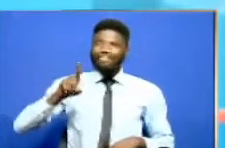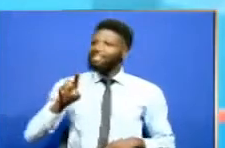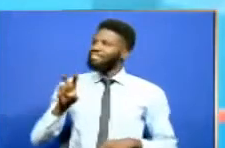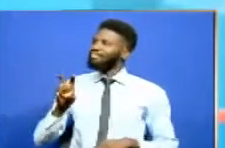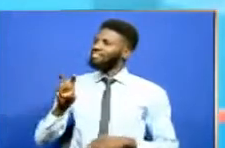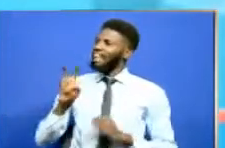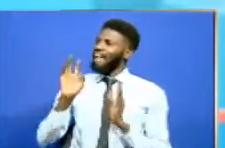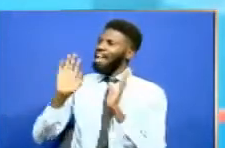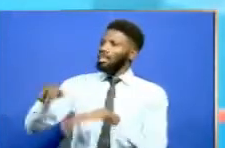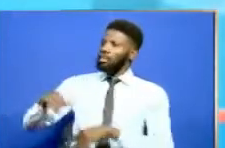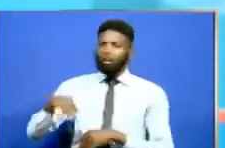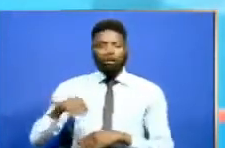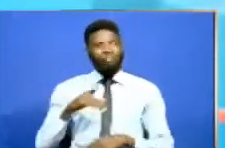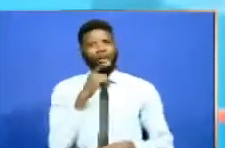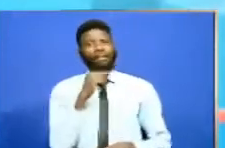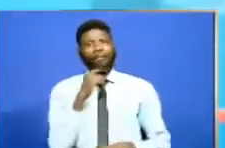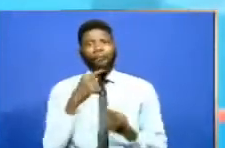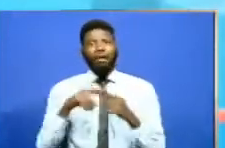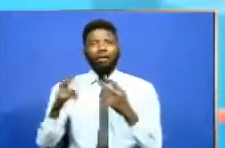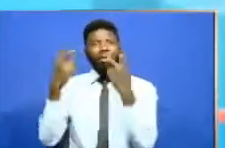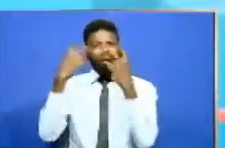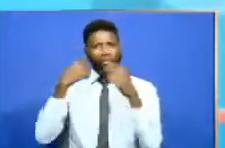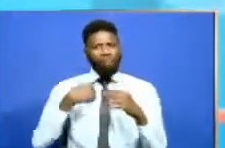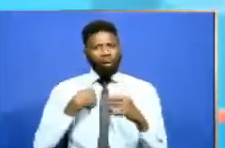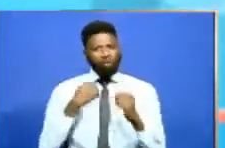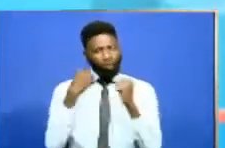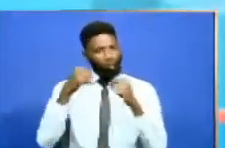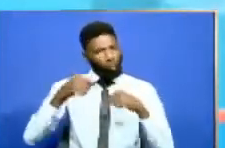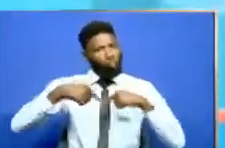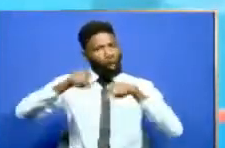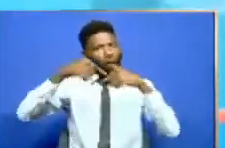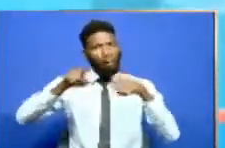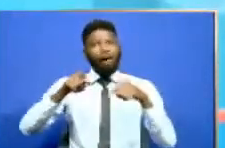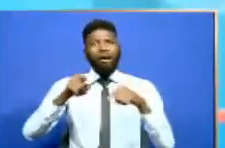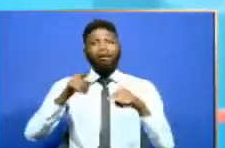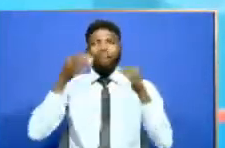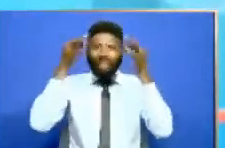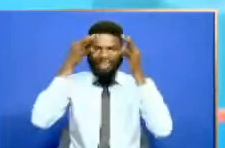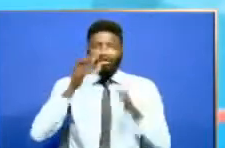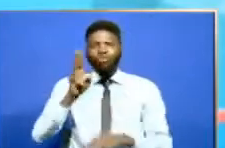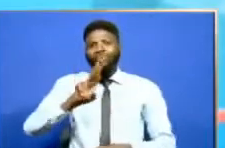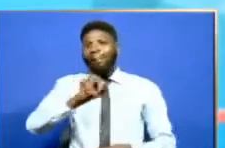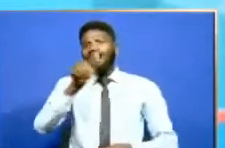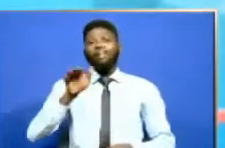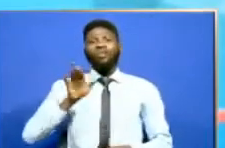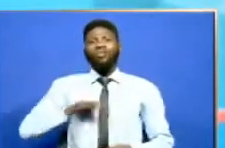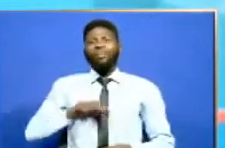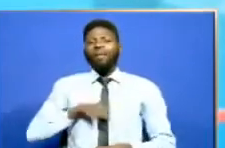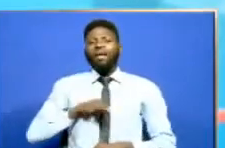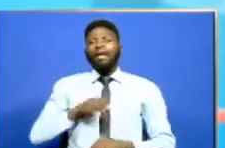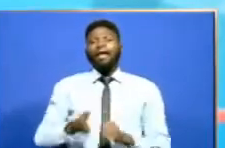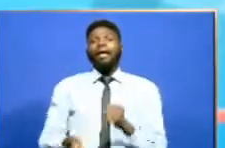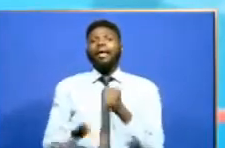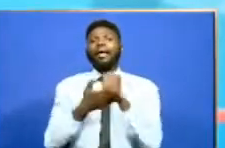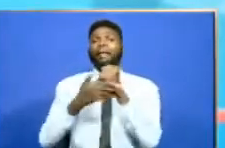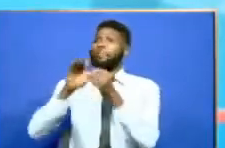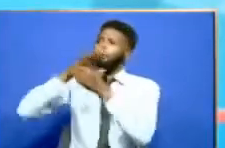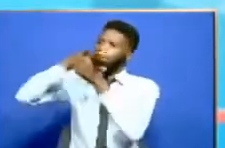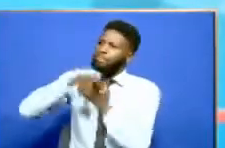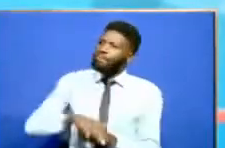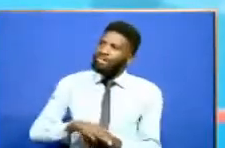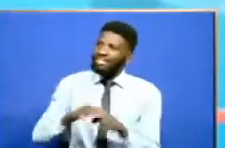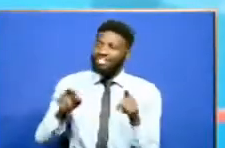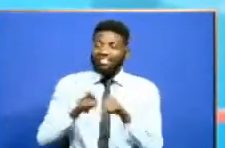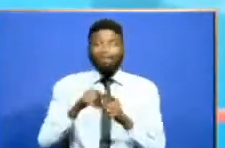then when they saw I was adamant, they decided now to use fellow females to discredit me, mm-hmm. and even sometimes